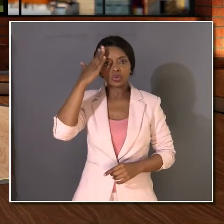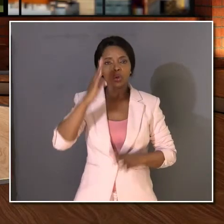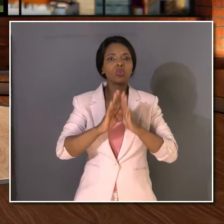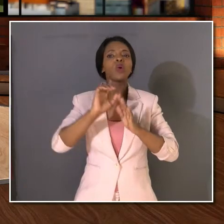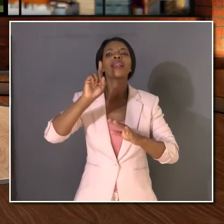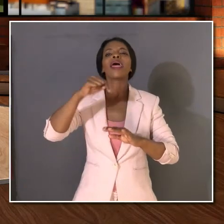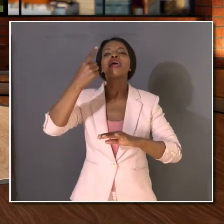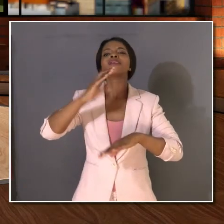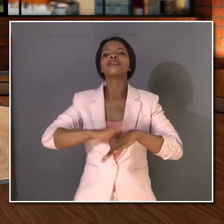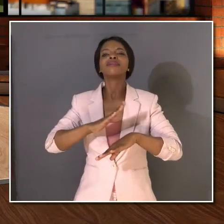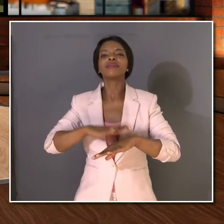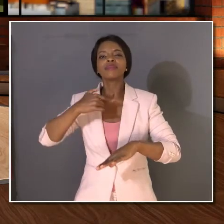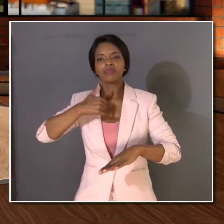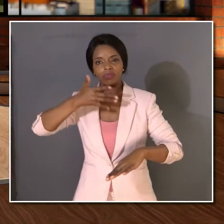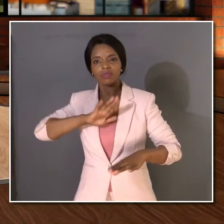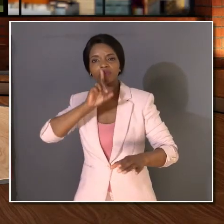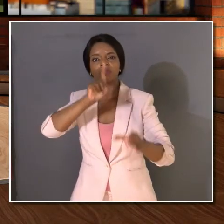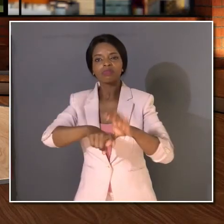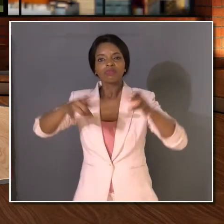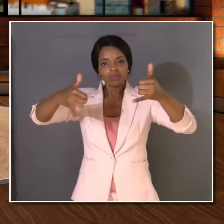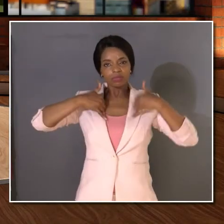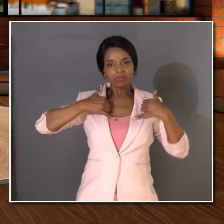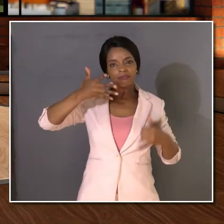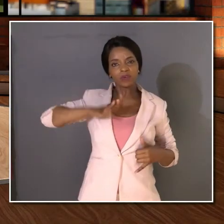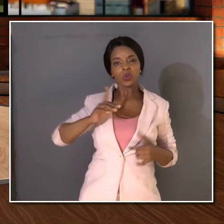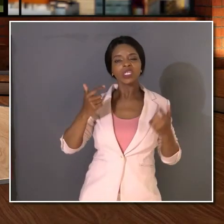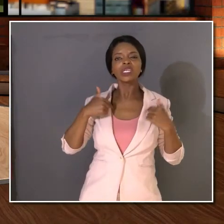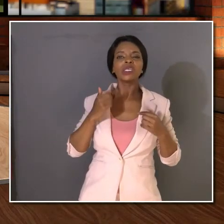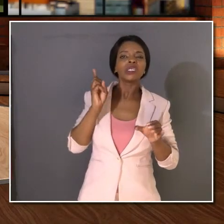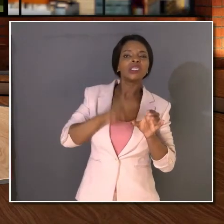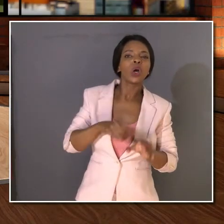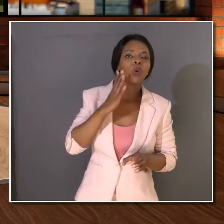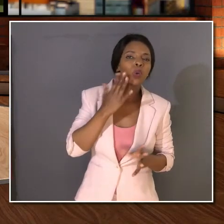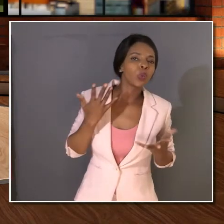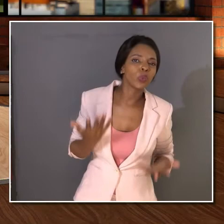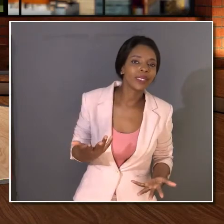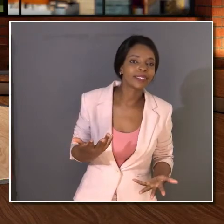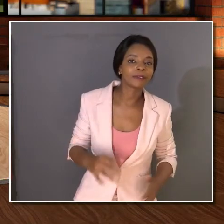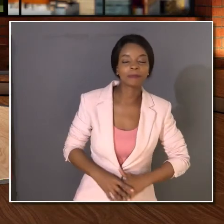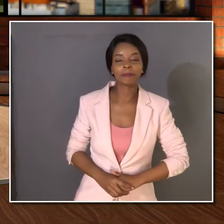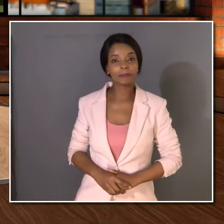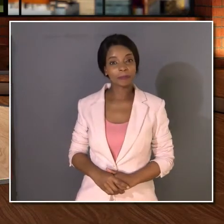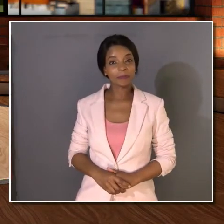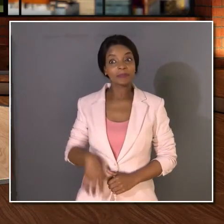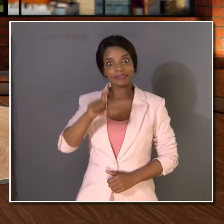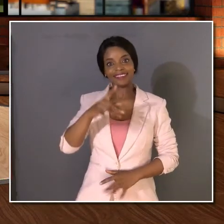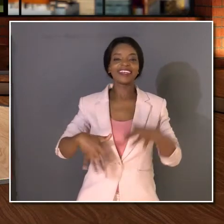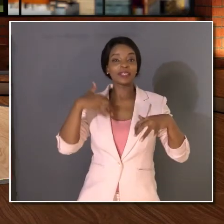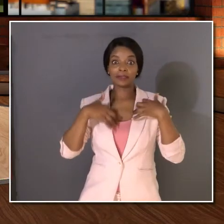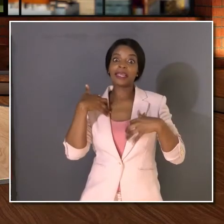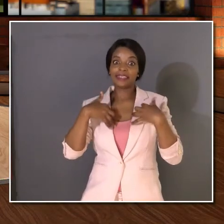one? Oh, well, that's actually the exciting thing about hosting the awards so late.